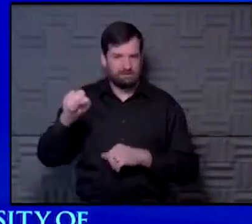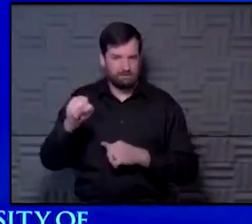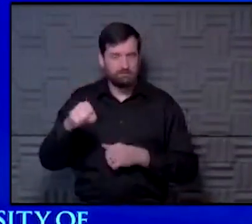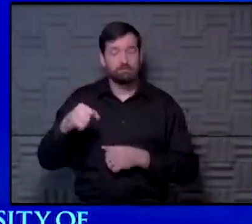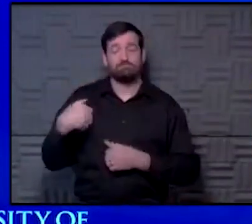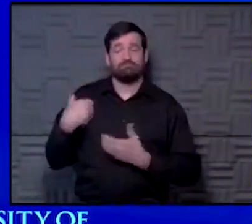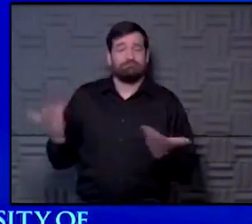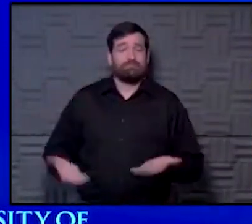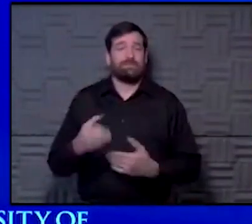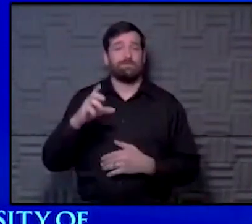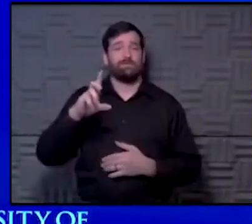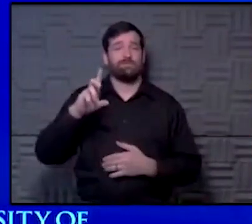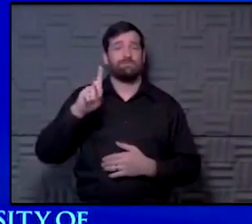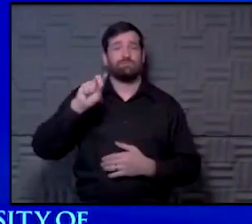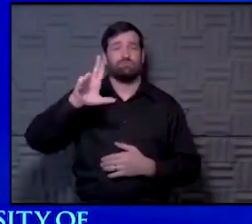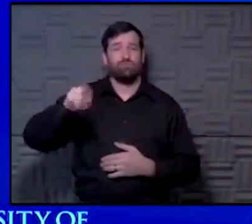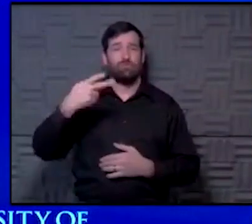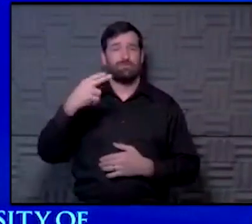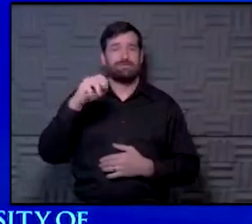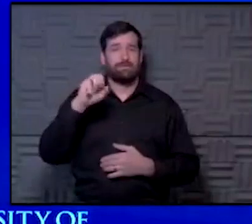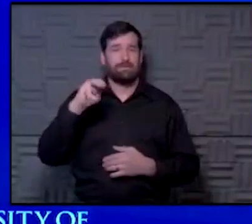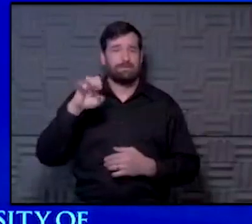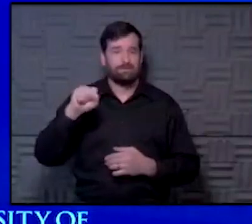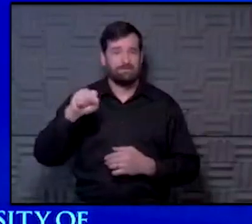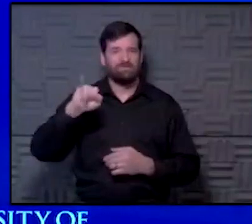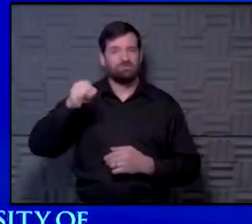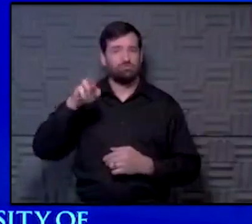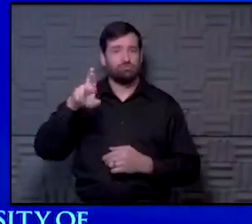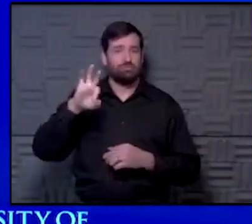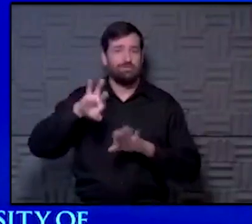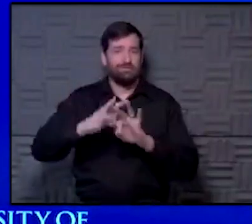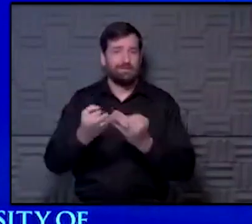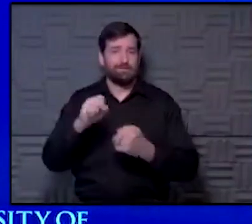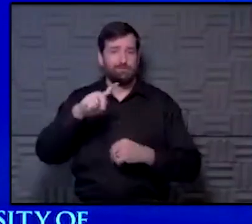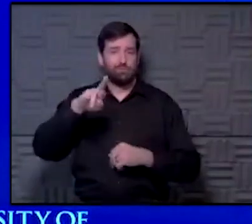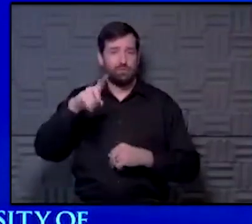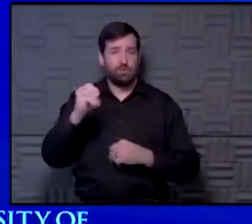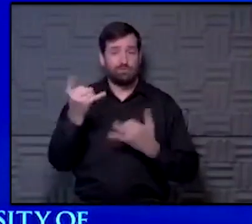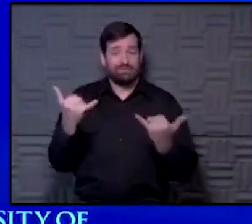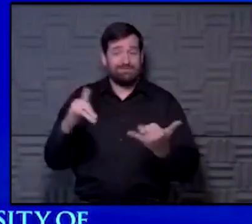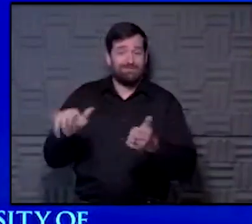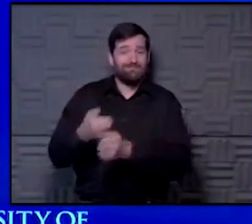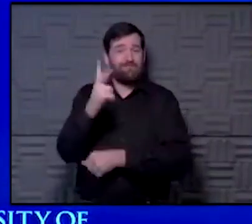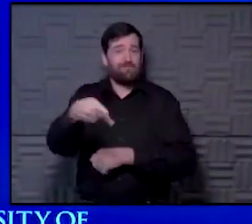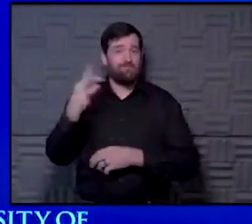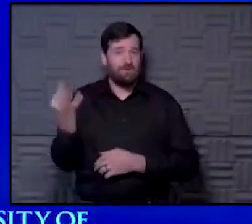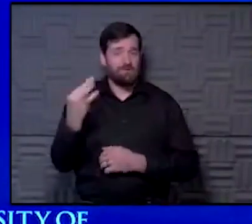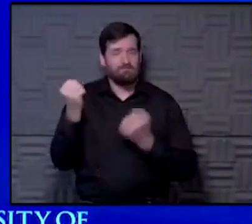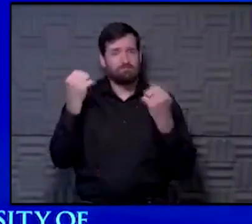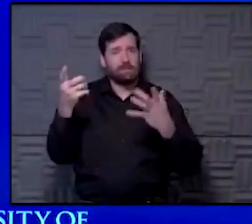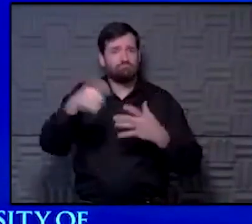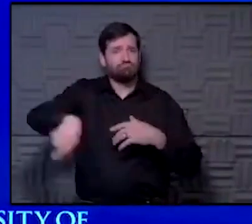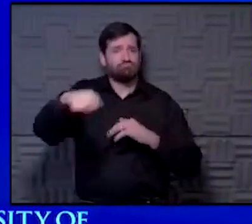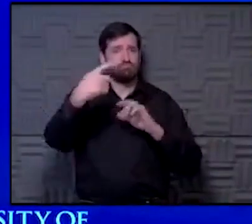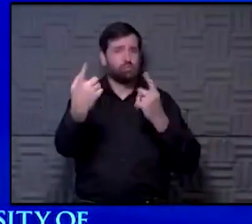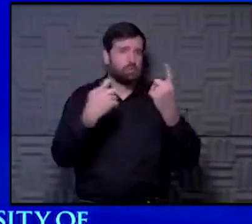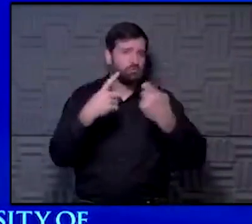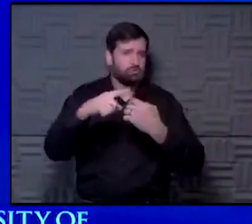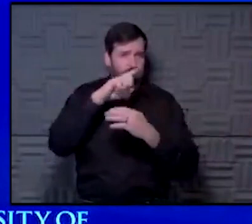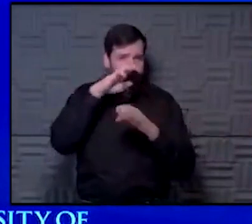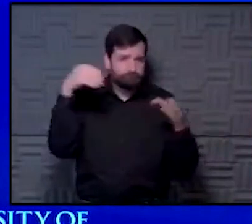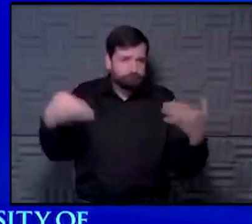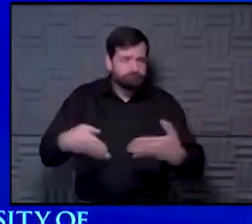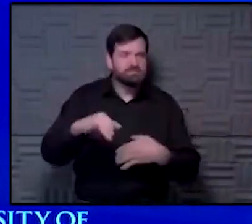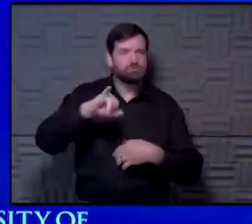Dolph Simons Jr. Family Broadcast Studio, and it is Follow-Up Friday. Many of your questions this week have focused on